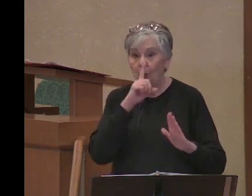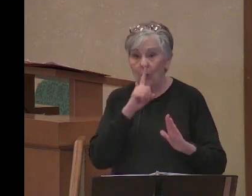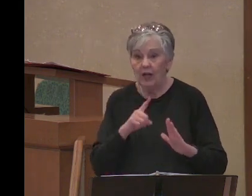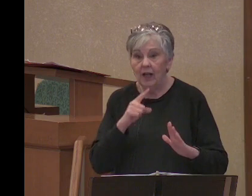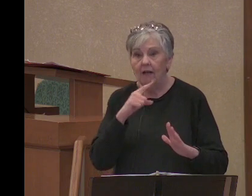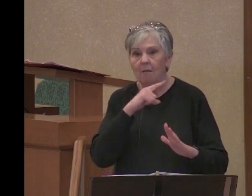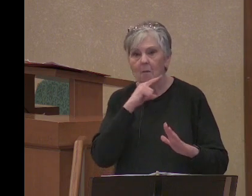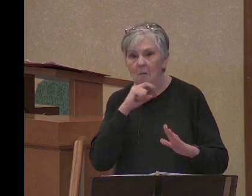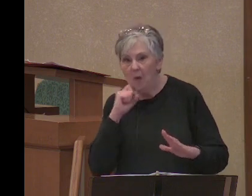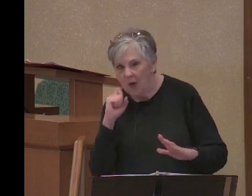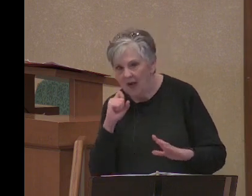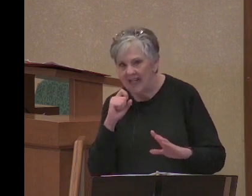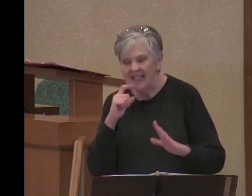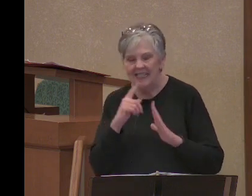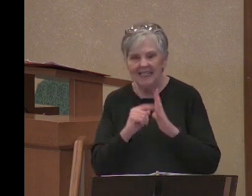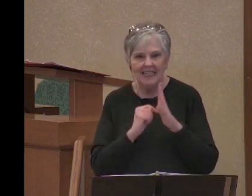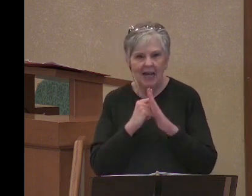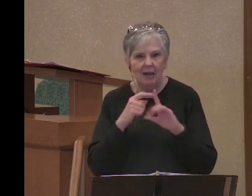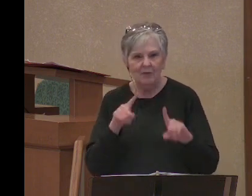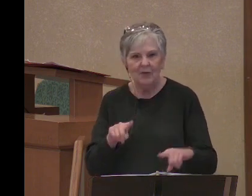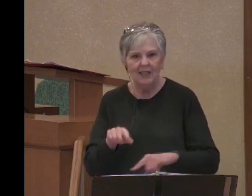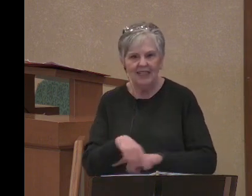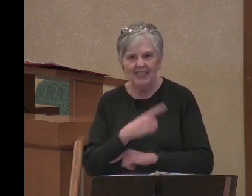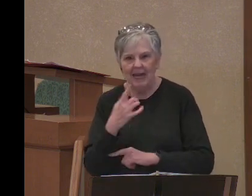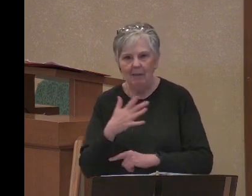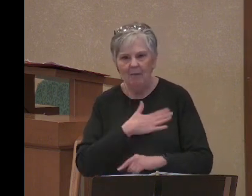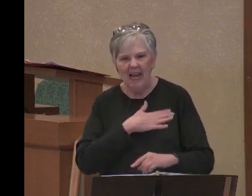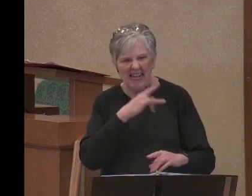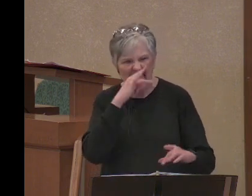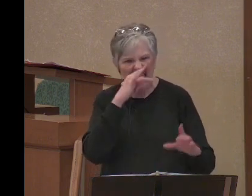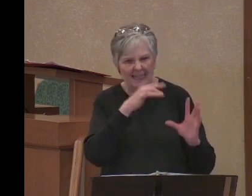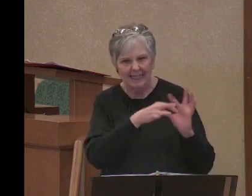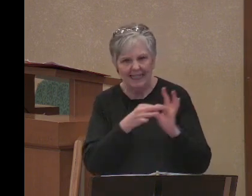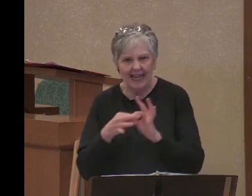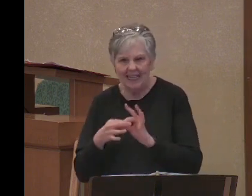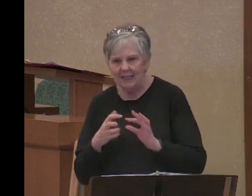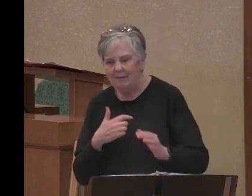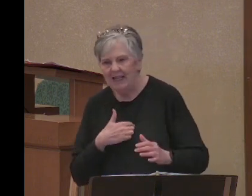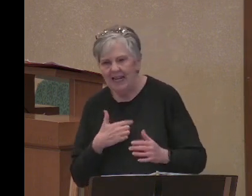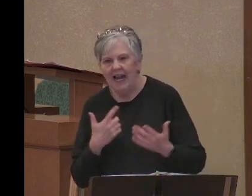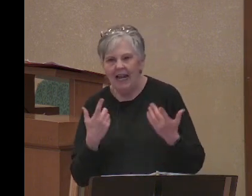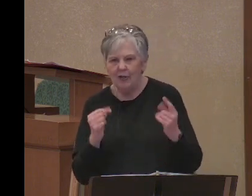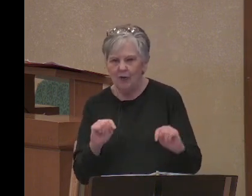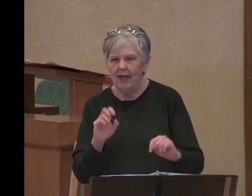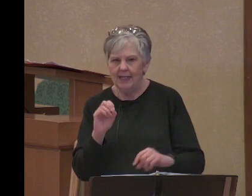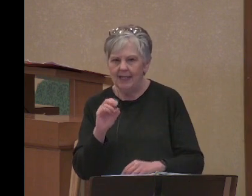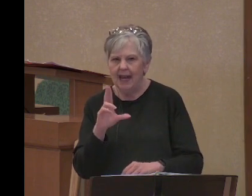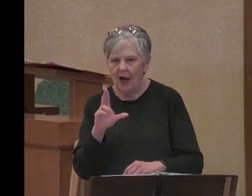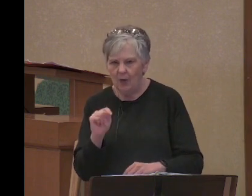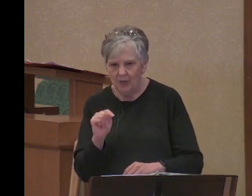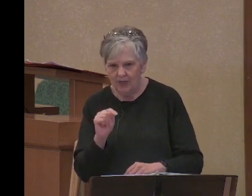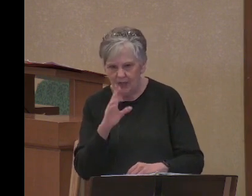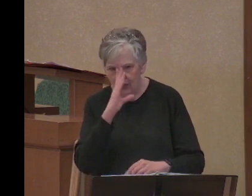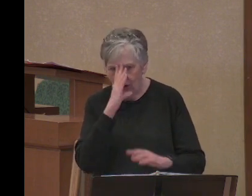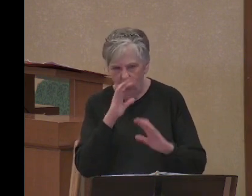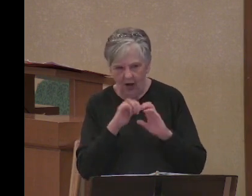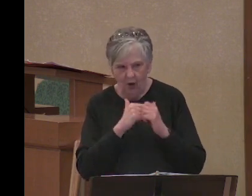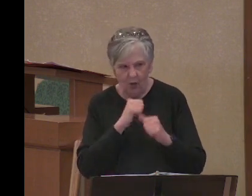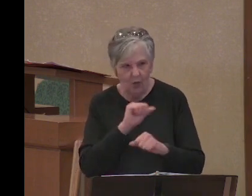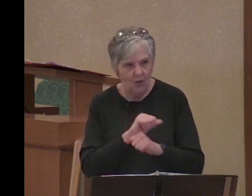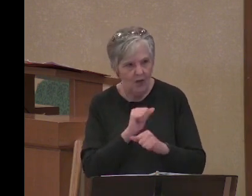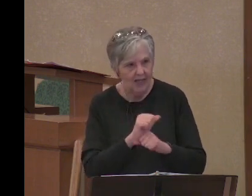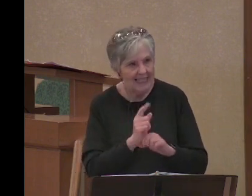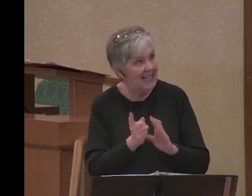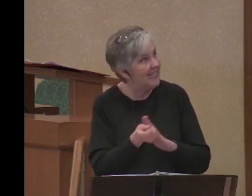in the day. My kids got me connected to it, and so I started to try it out. If you know how it works, suddenly